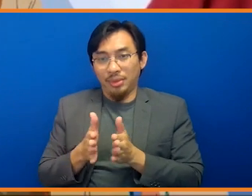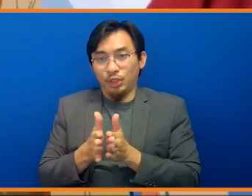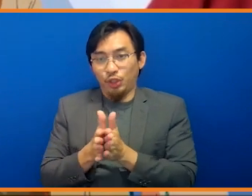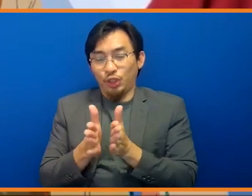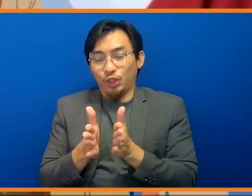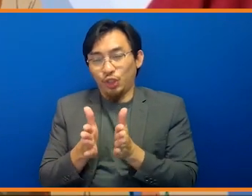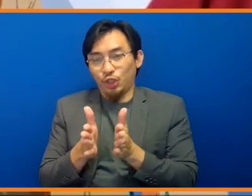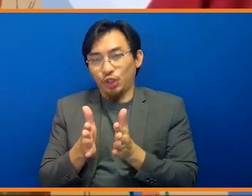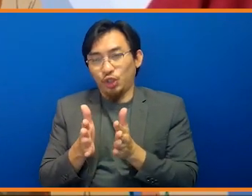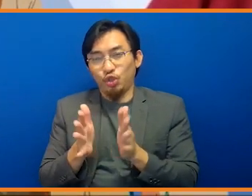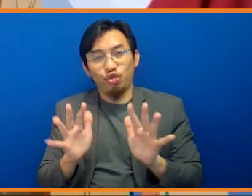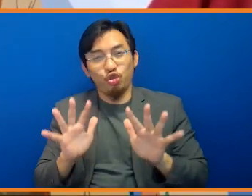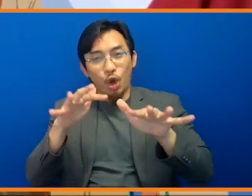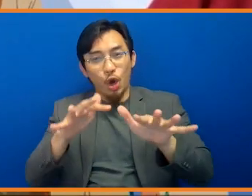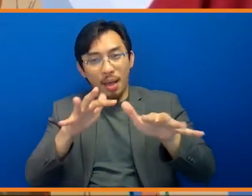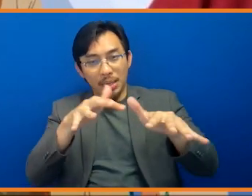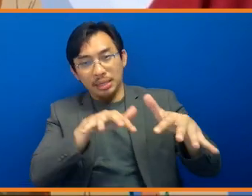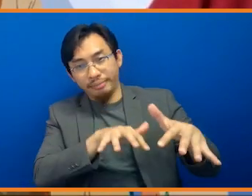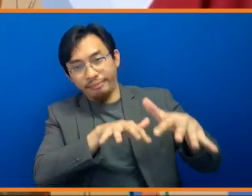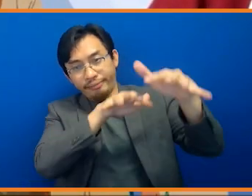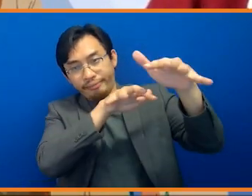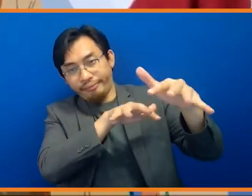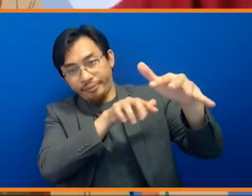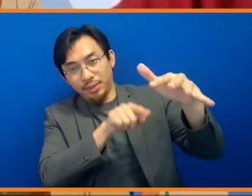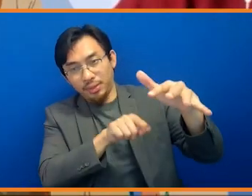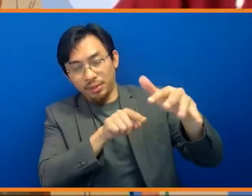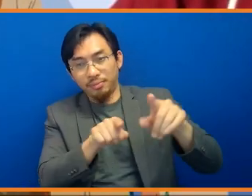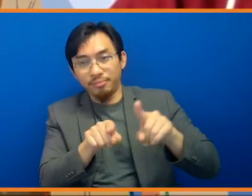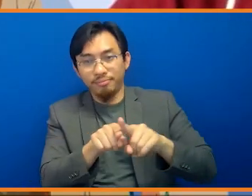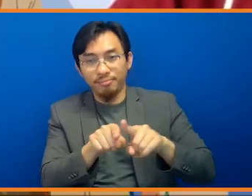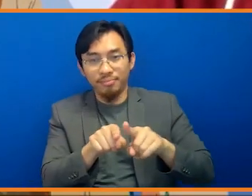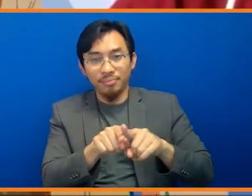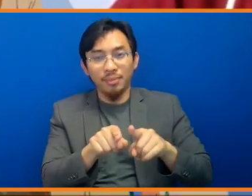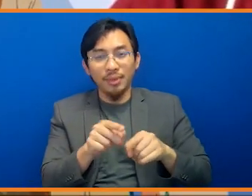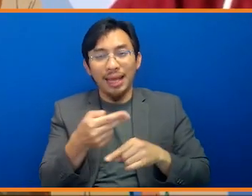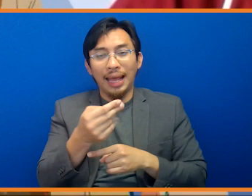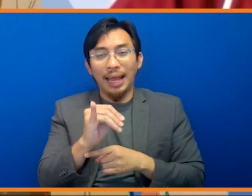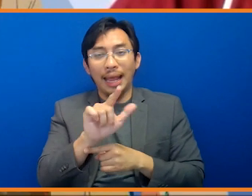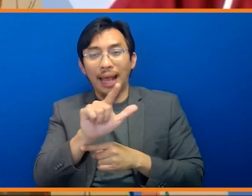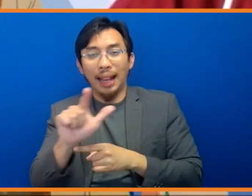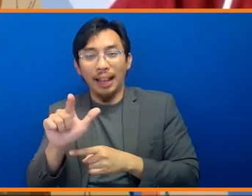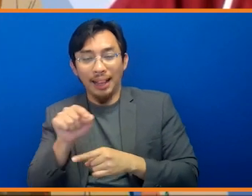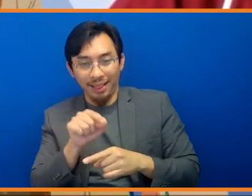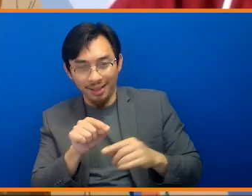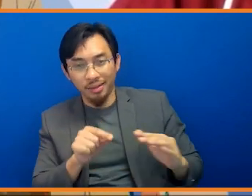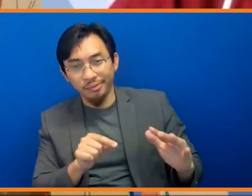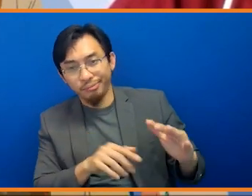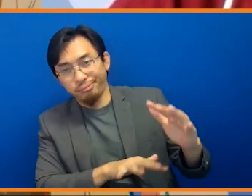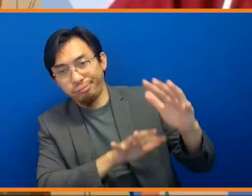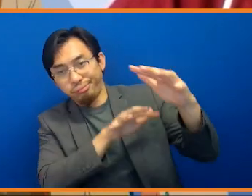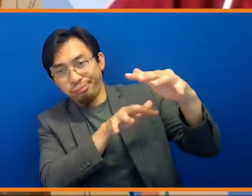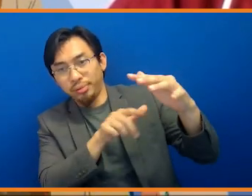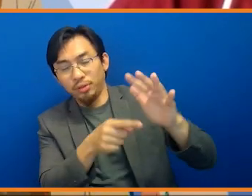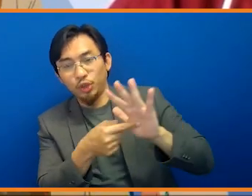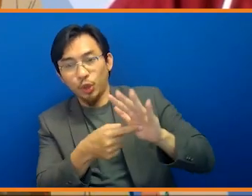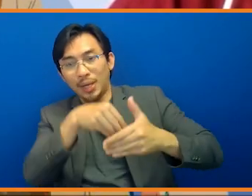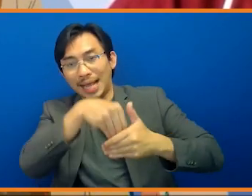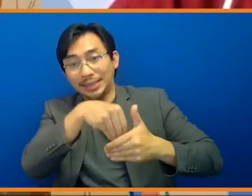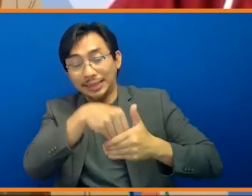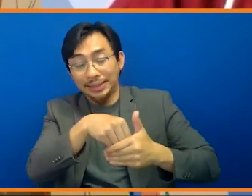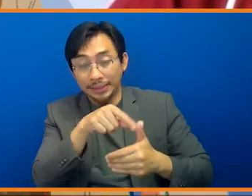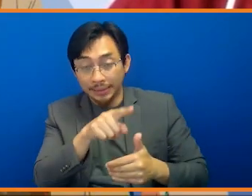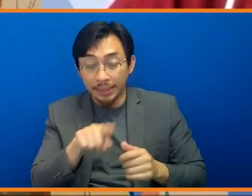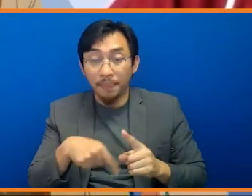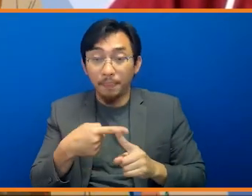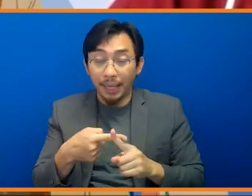Alley, and then we also have Memorial Hall that represents the situation inside of the sea. And then we also